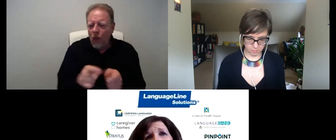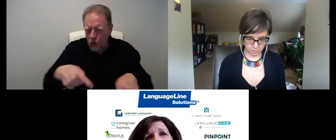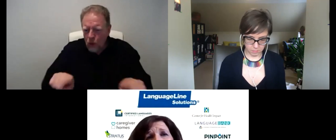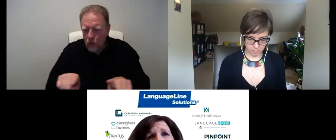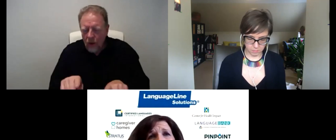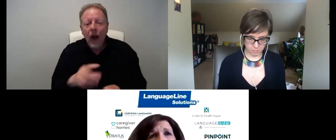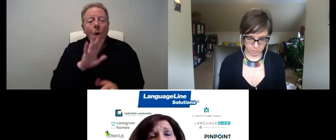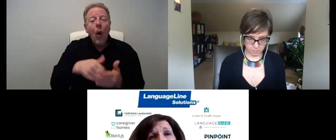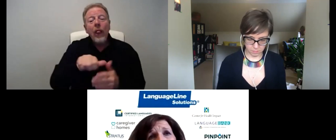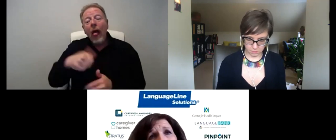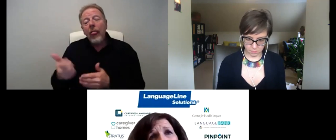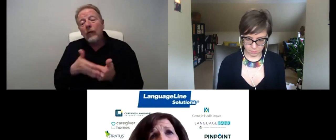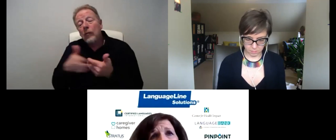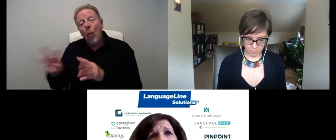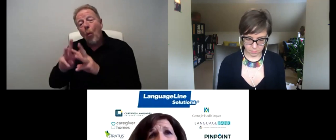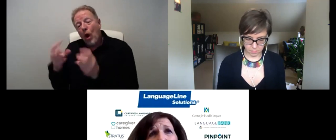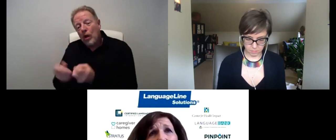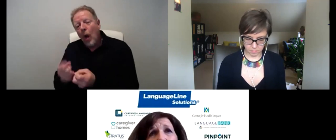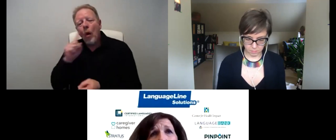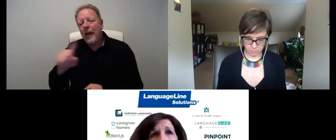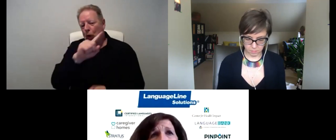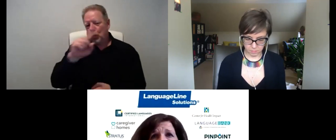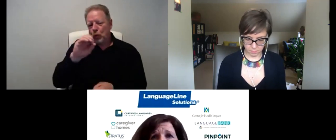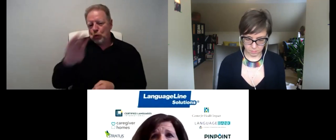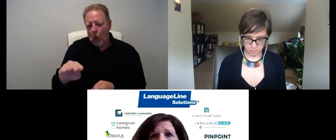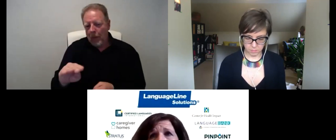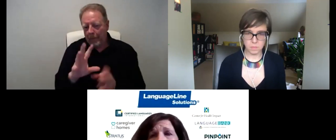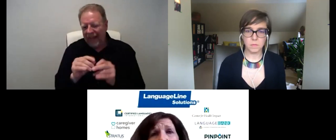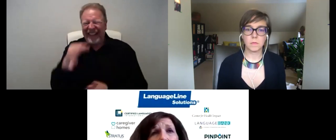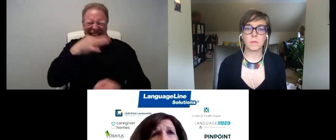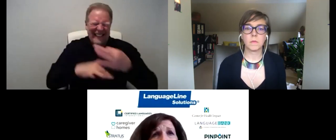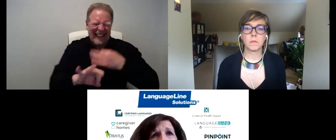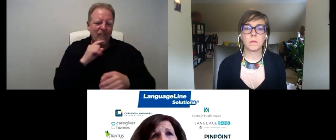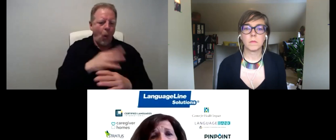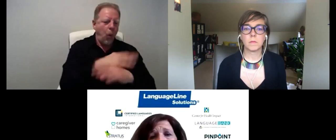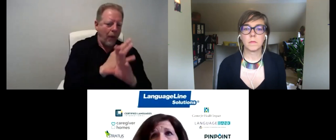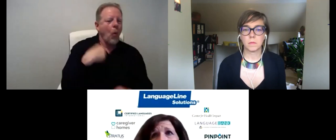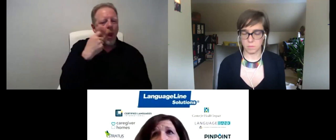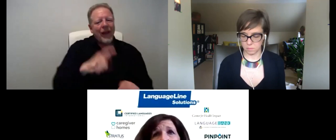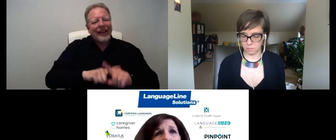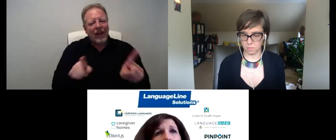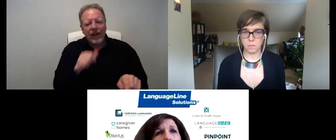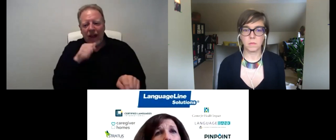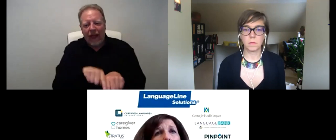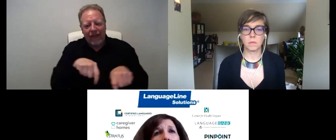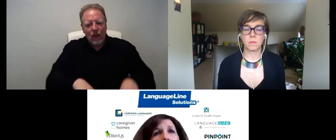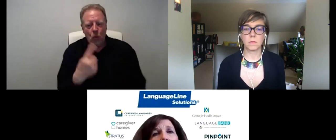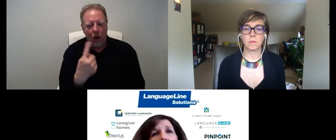other meetings for the rest of the day will be Zoom meetings rather than webinars, so it will look a little bit different and feel a little bit different.